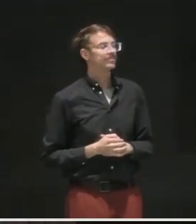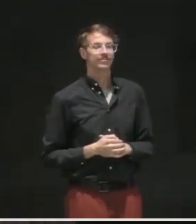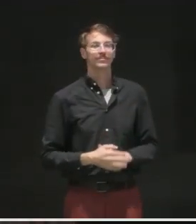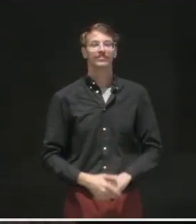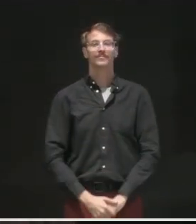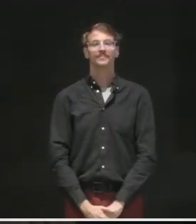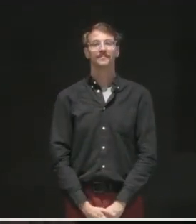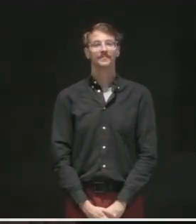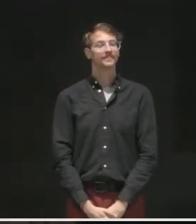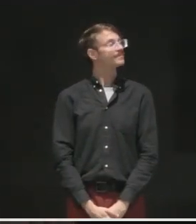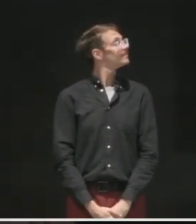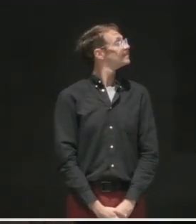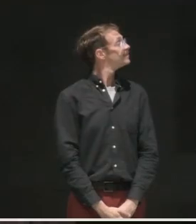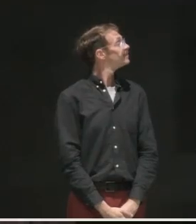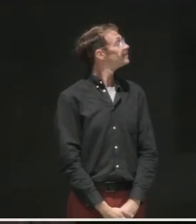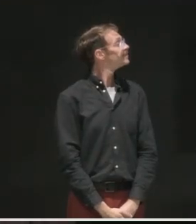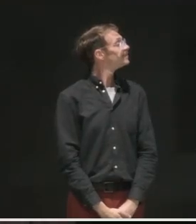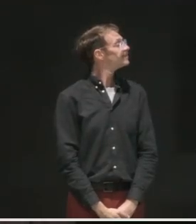Nope.